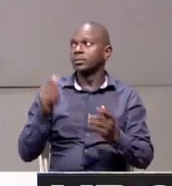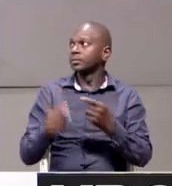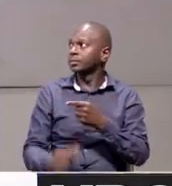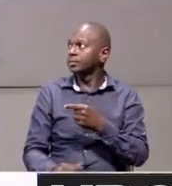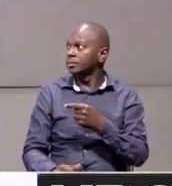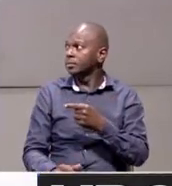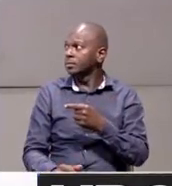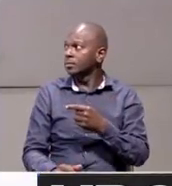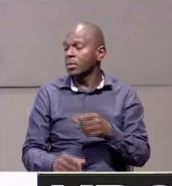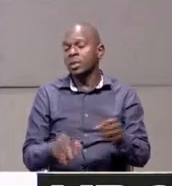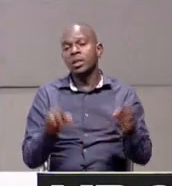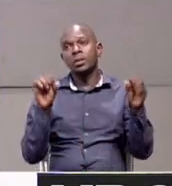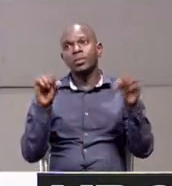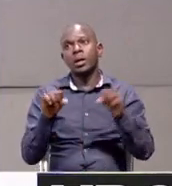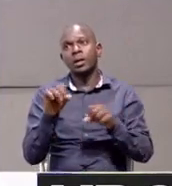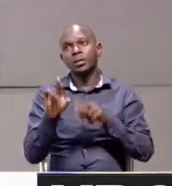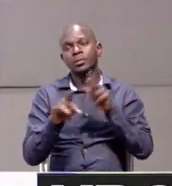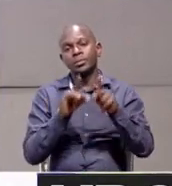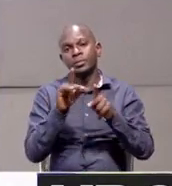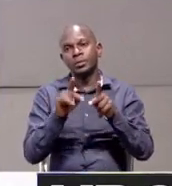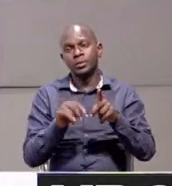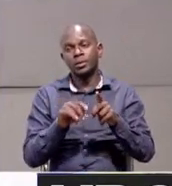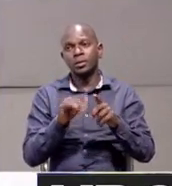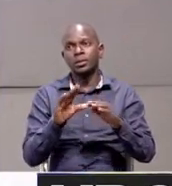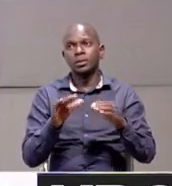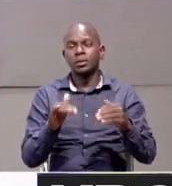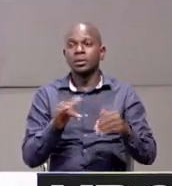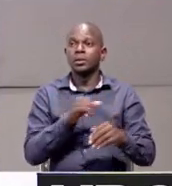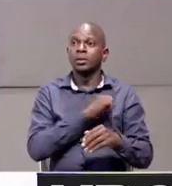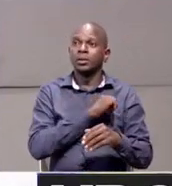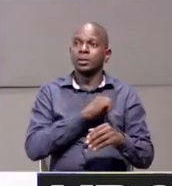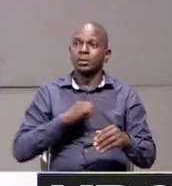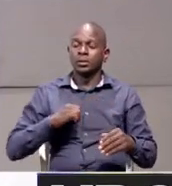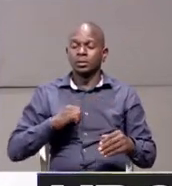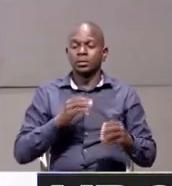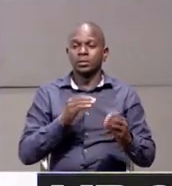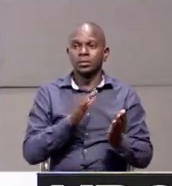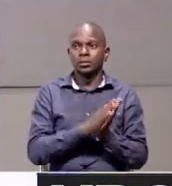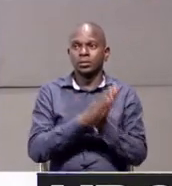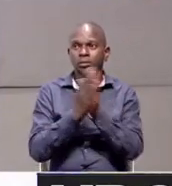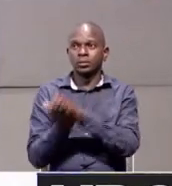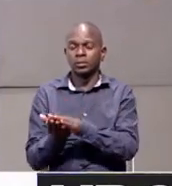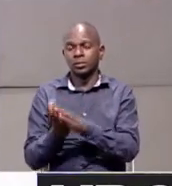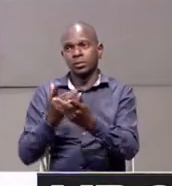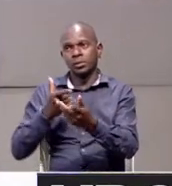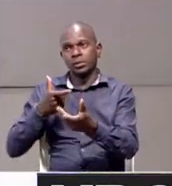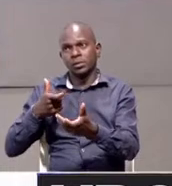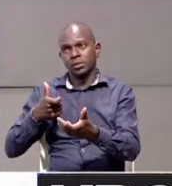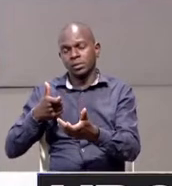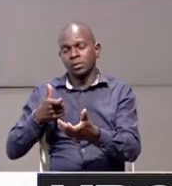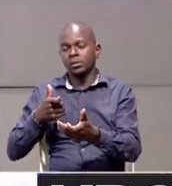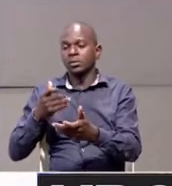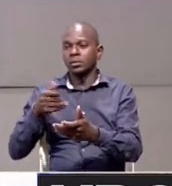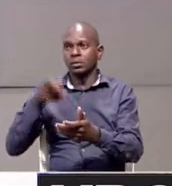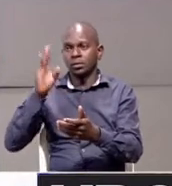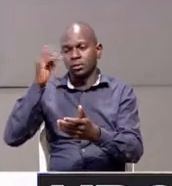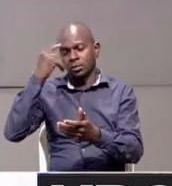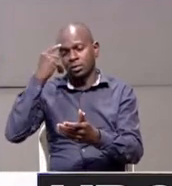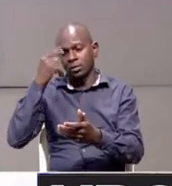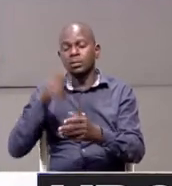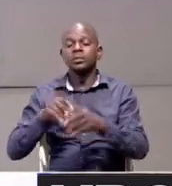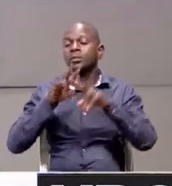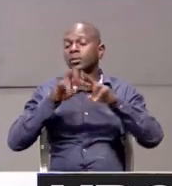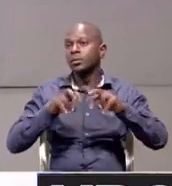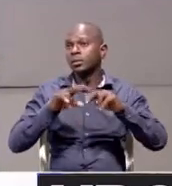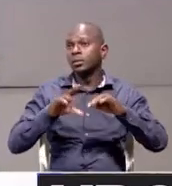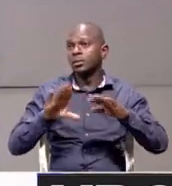Criminals, the bad elements, the outcasts, the people who have refused to hand over the guns to government voluntarily. And the government is looking for